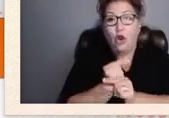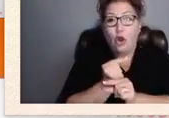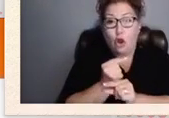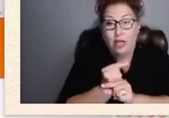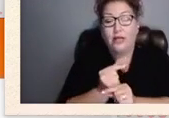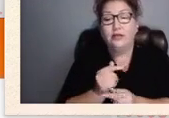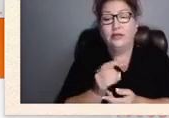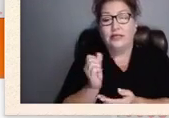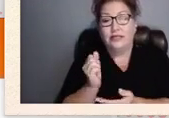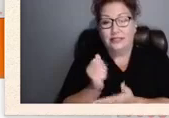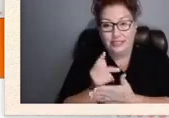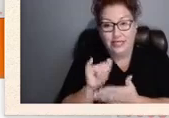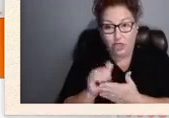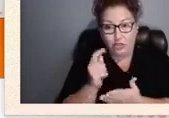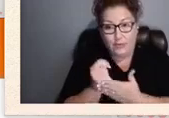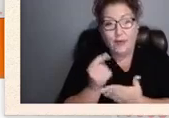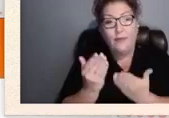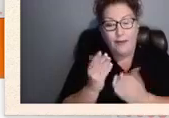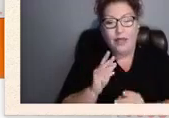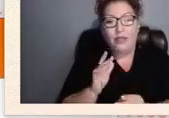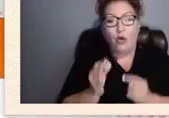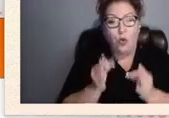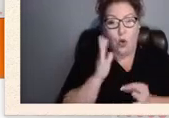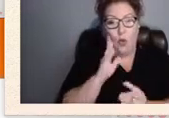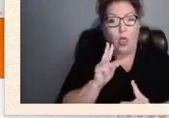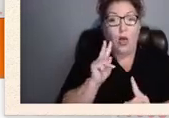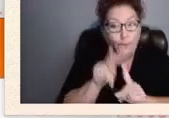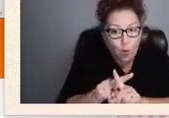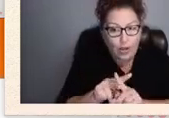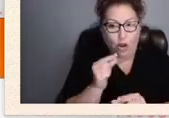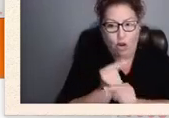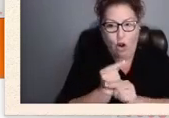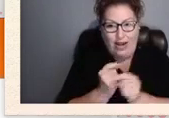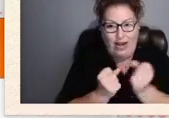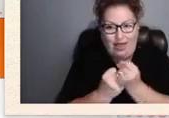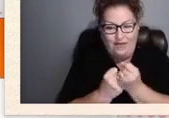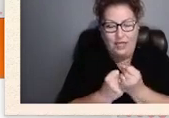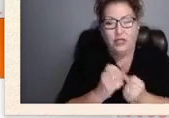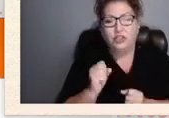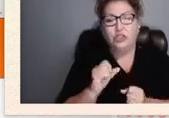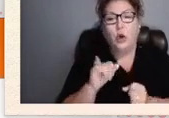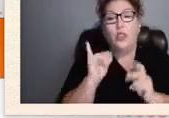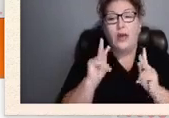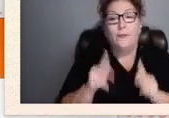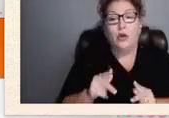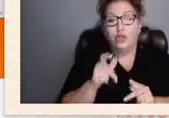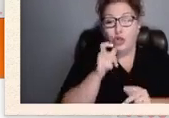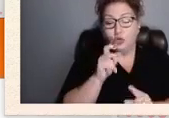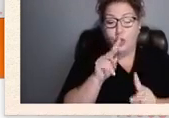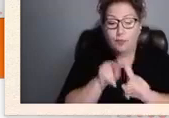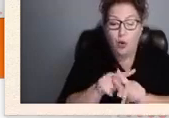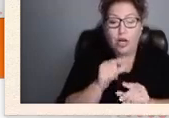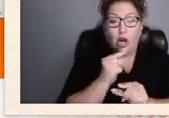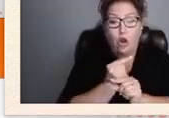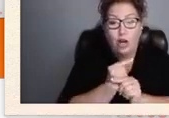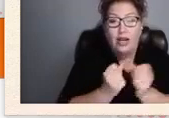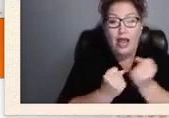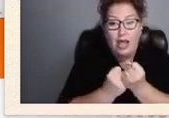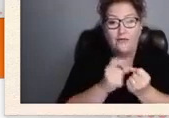may appoint a guardian advocate. So the person who's appointed a guardian advocate must agree to the